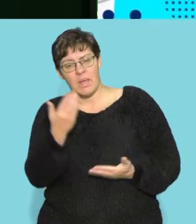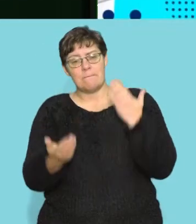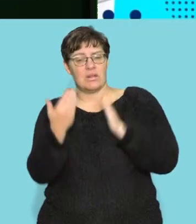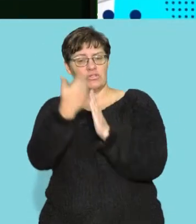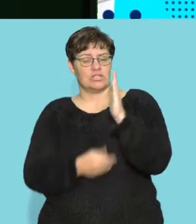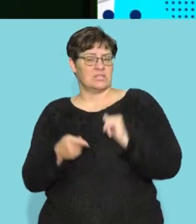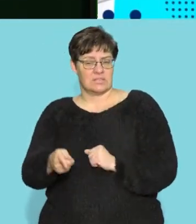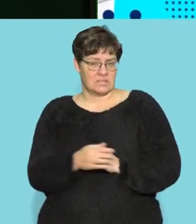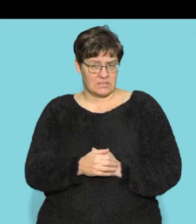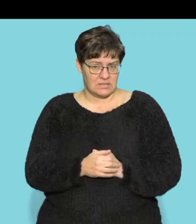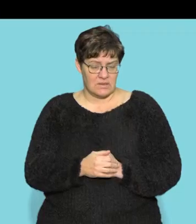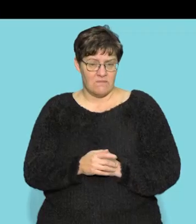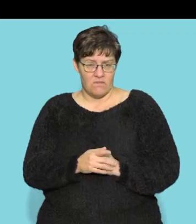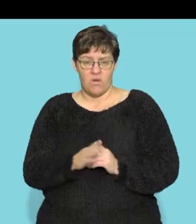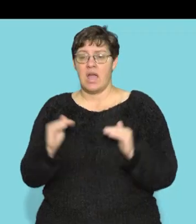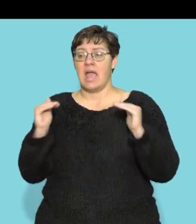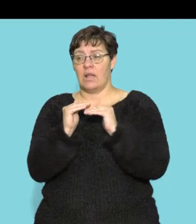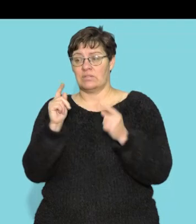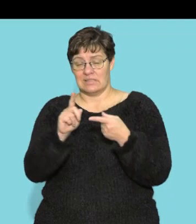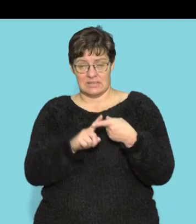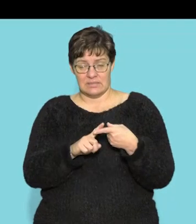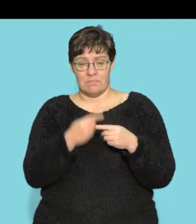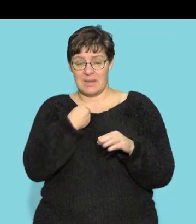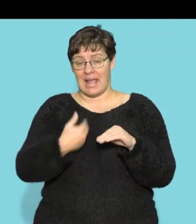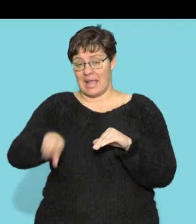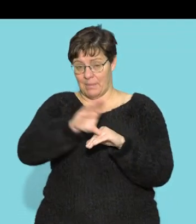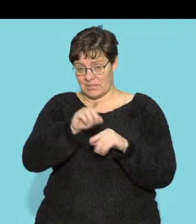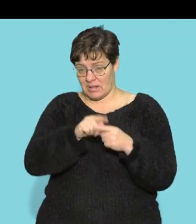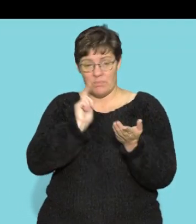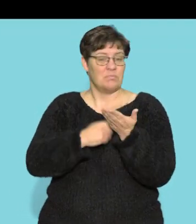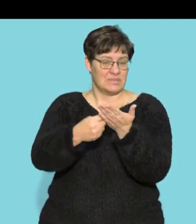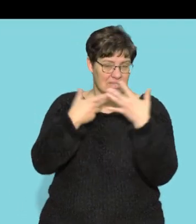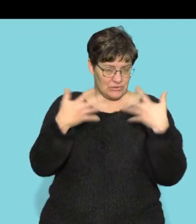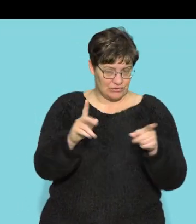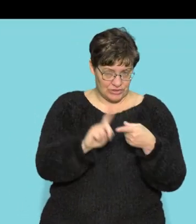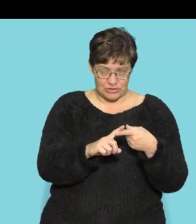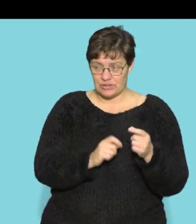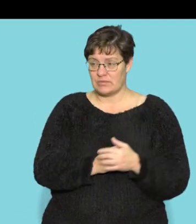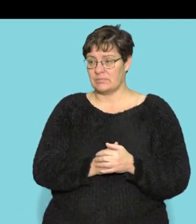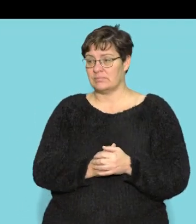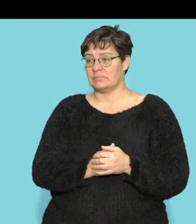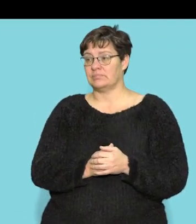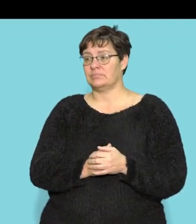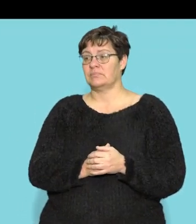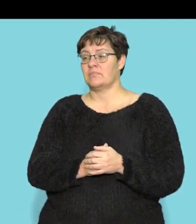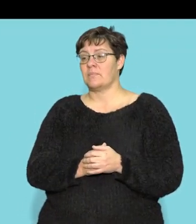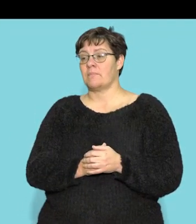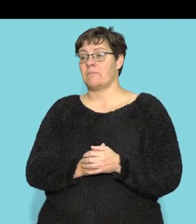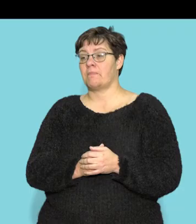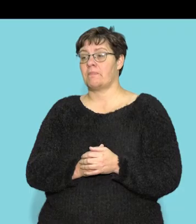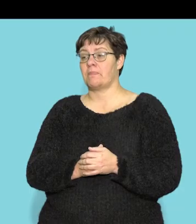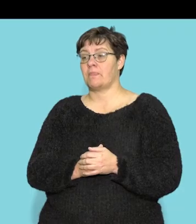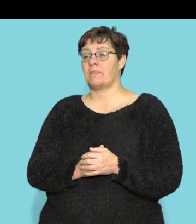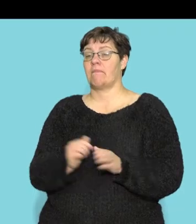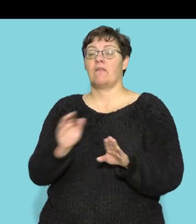the one, equity? Obviously, that's your capital. We've discussed that one there. Then you come to